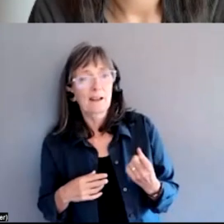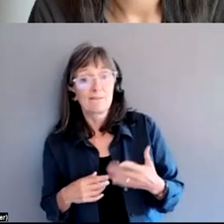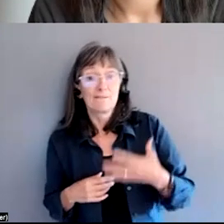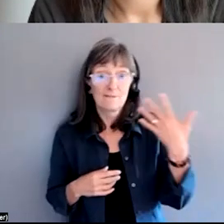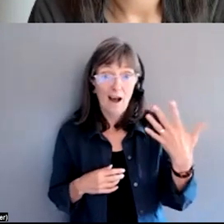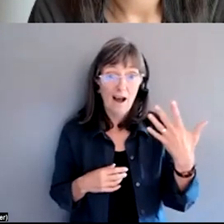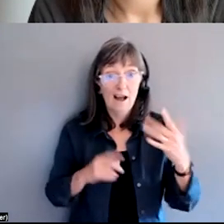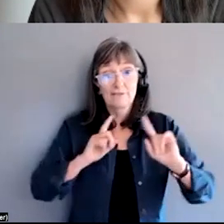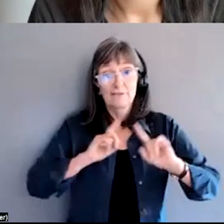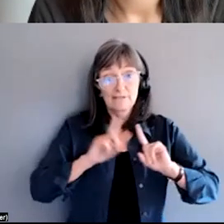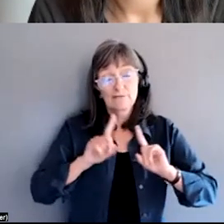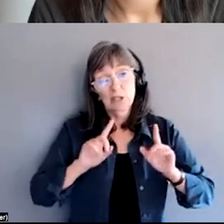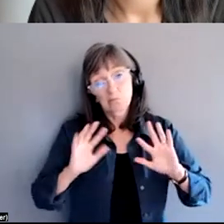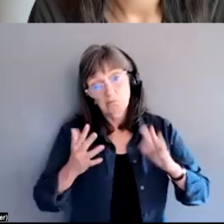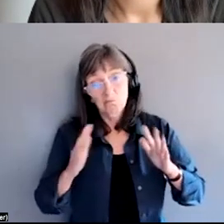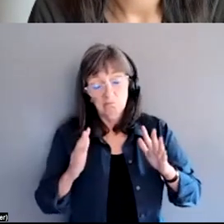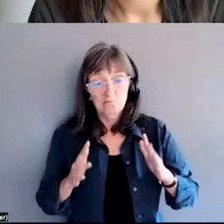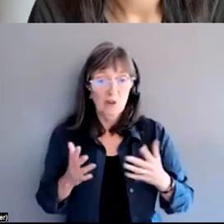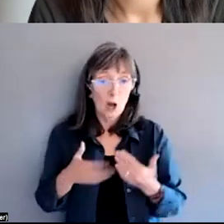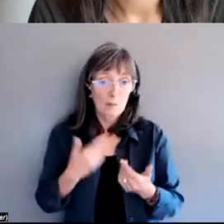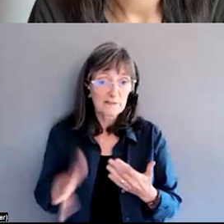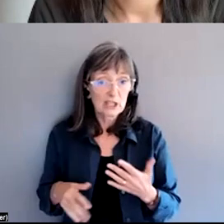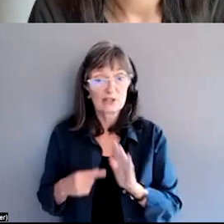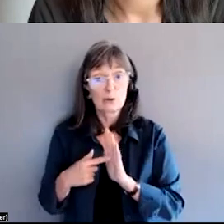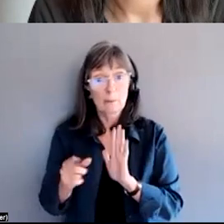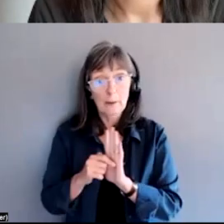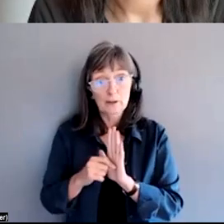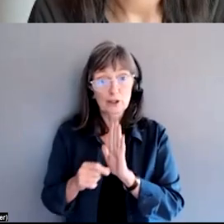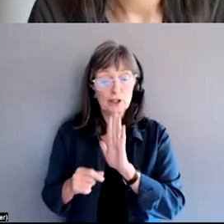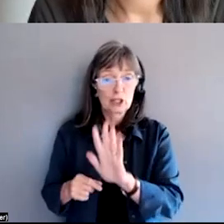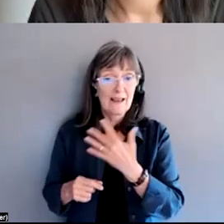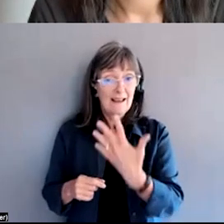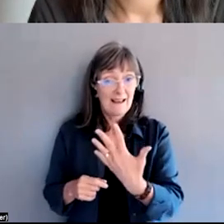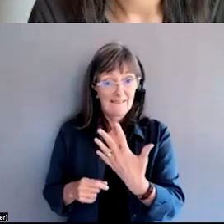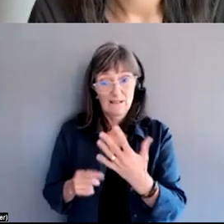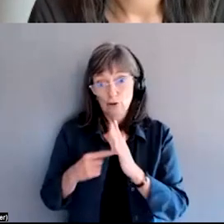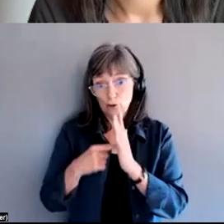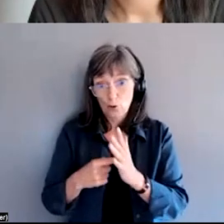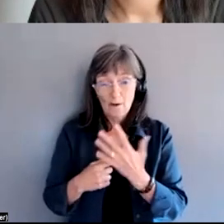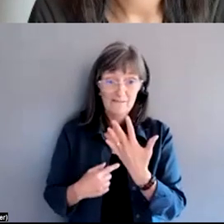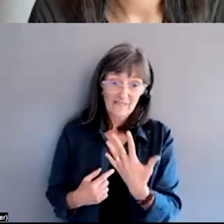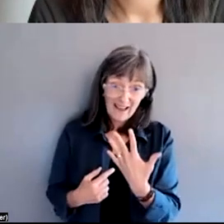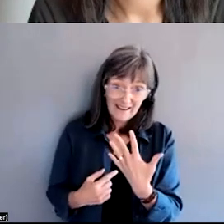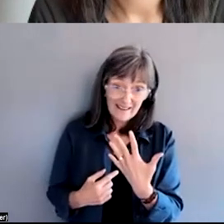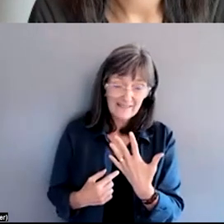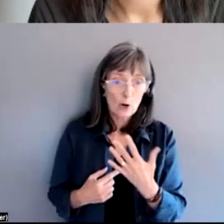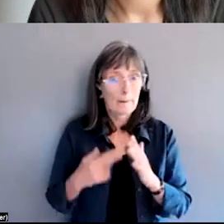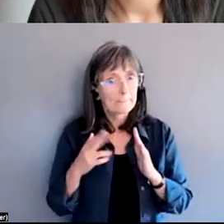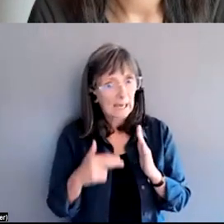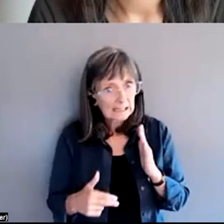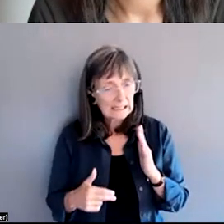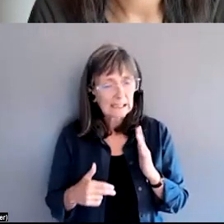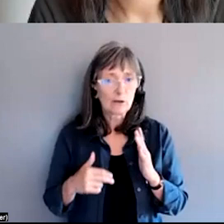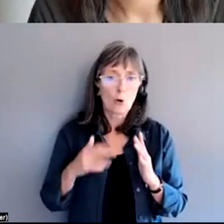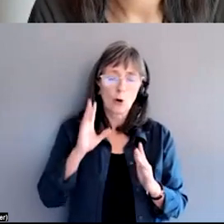of polished comps to the publisher, it's really hard to get five that are, especially when you're, you know, painting or collaging,